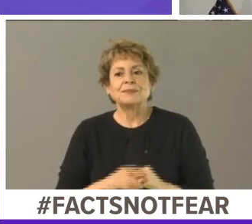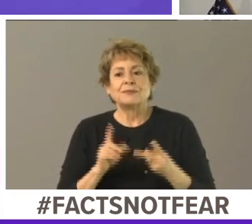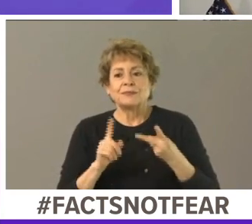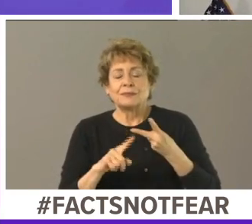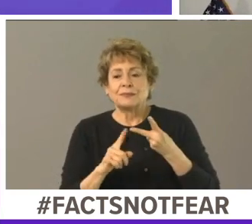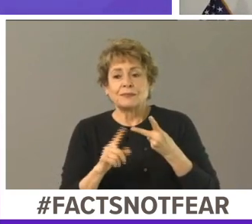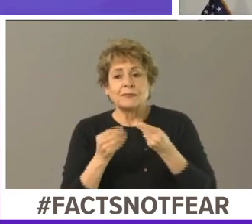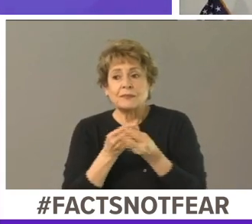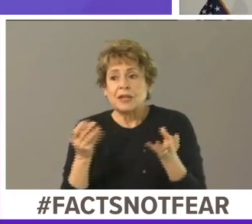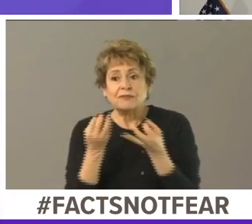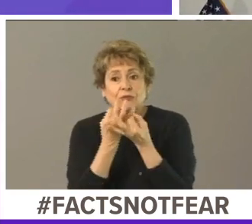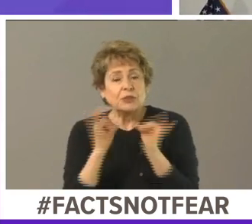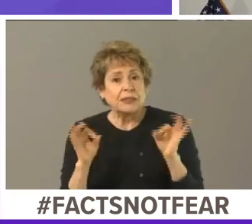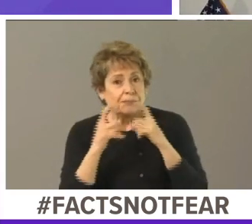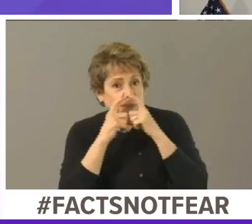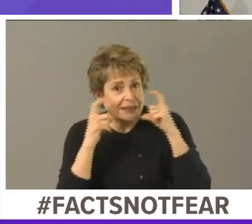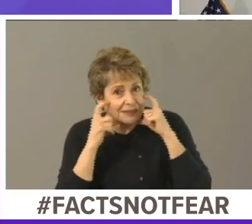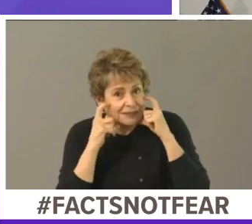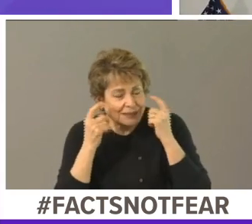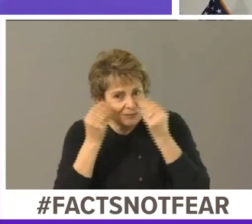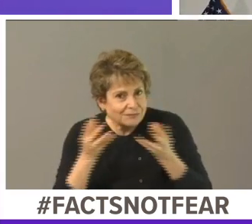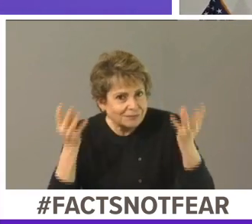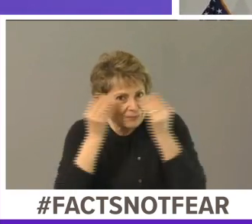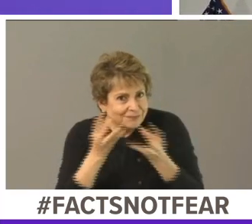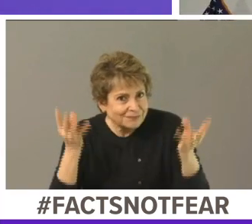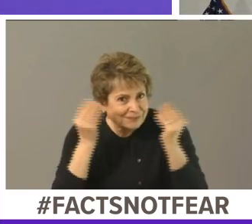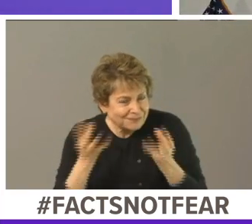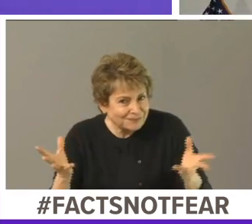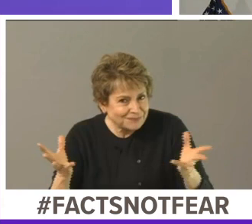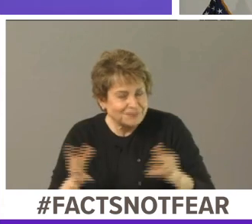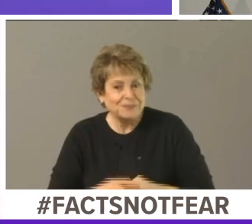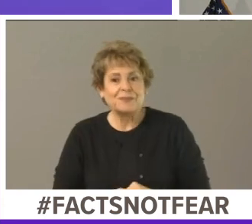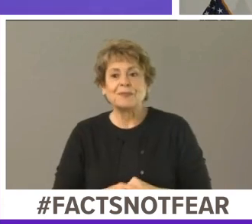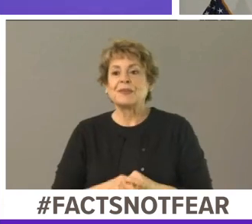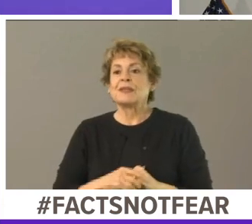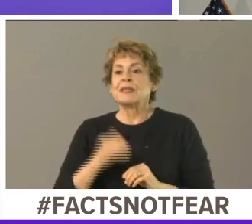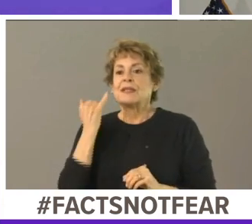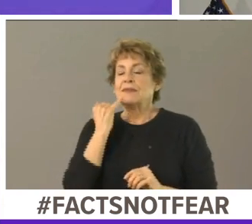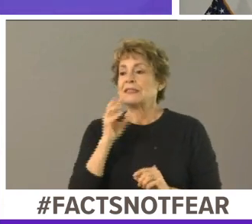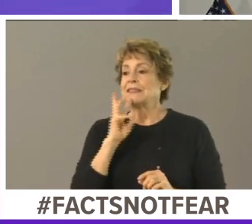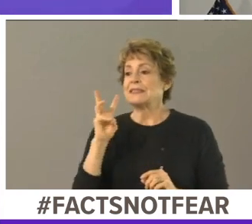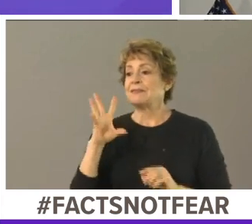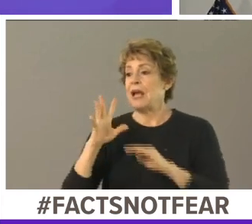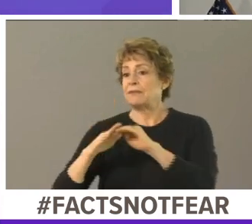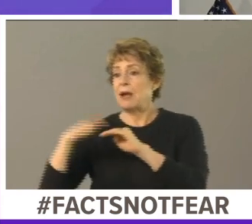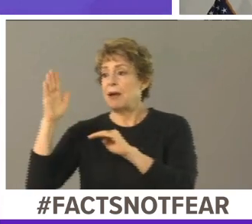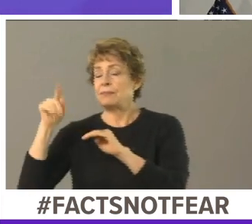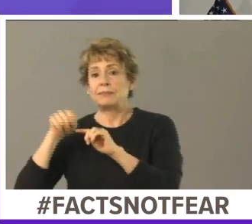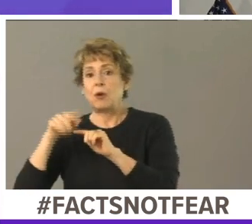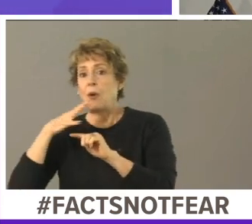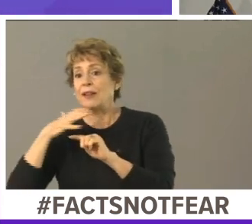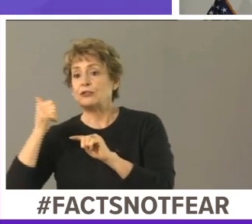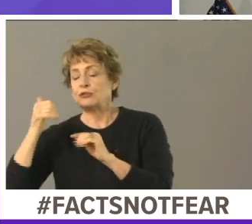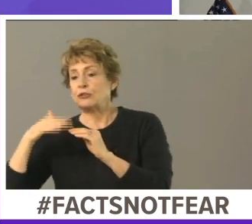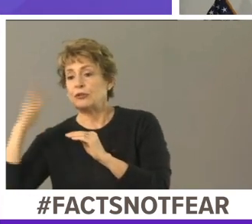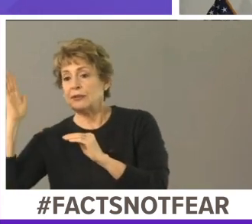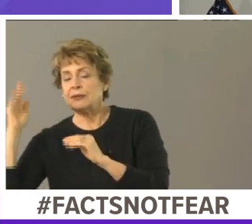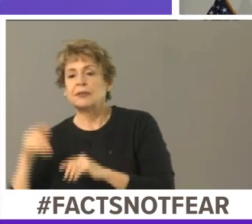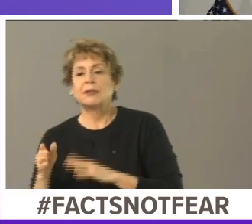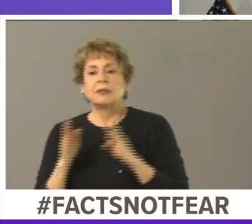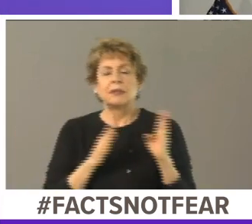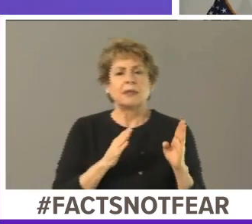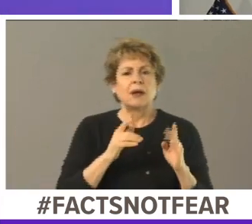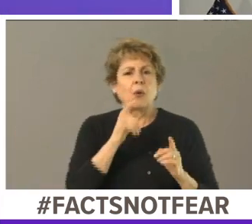free non-medical cloth masks for Arizonans who are 65 or older or medically vulnerable